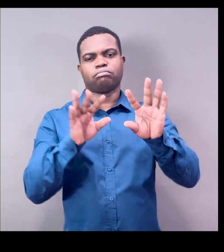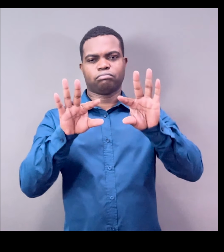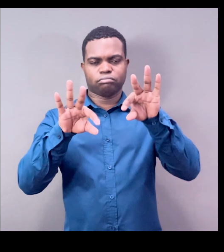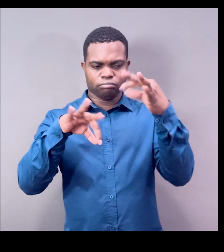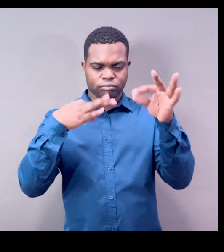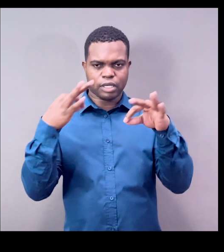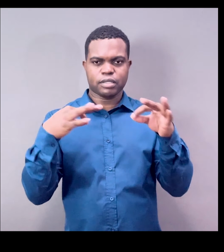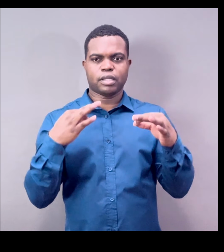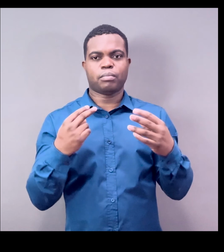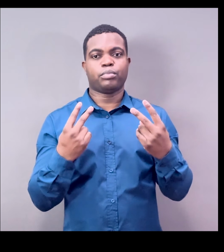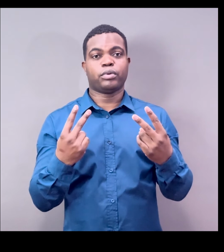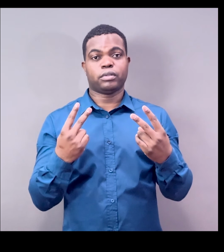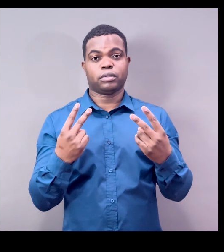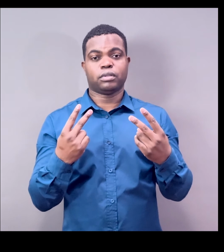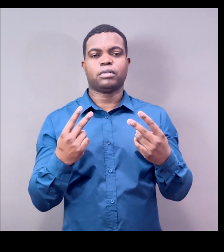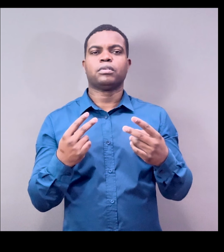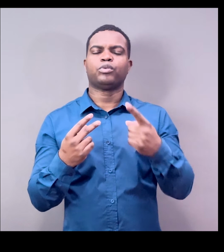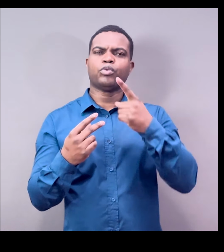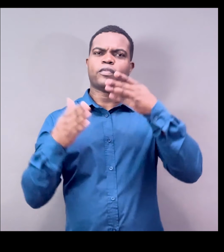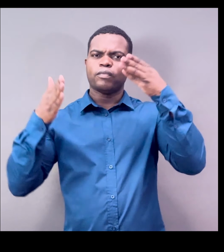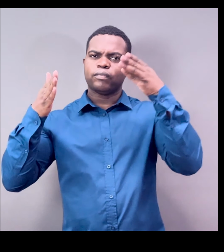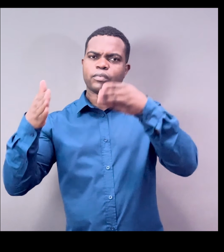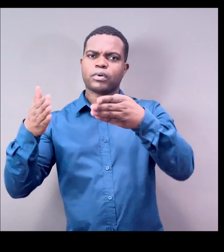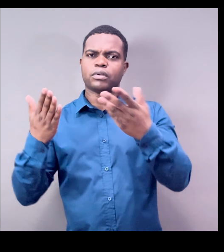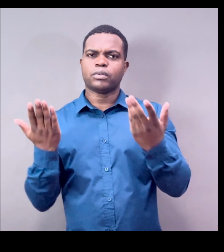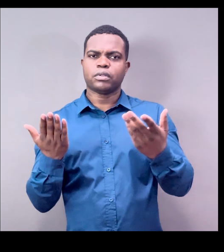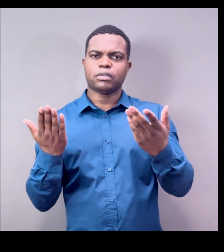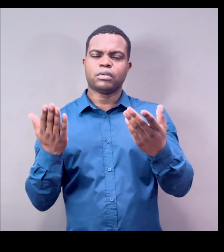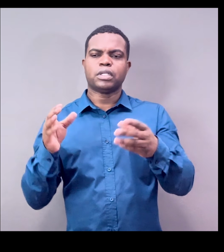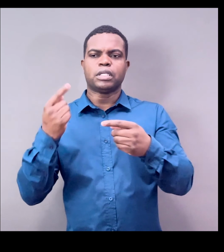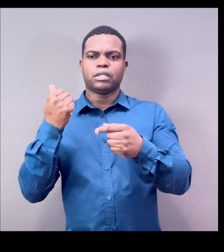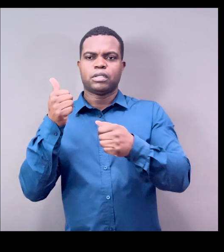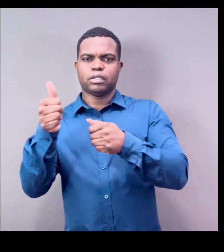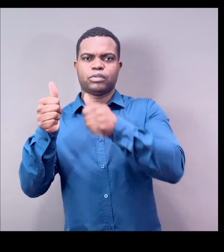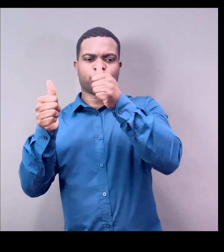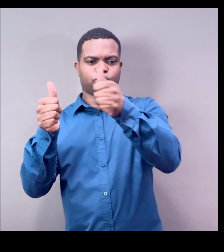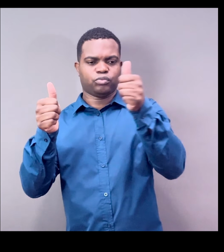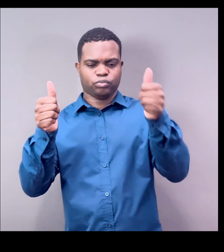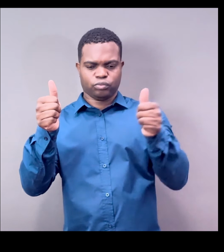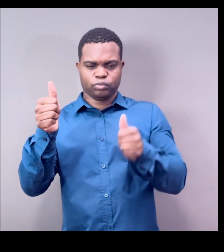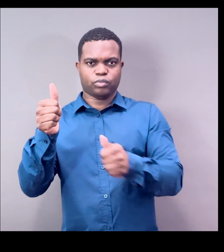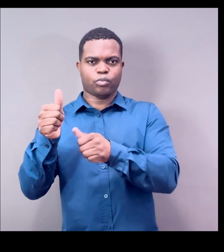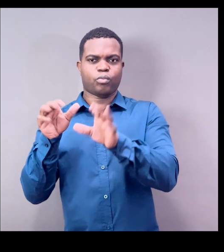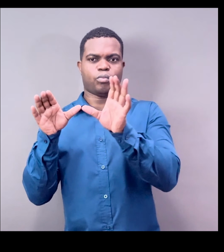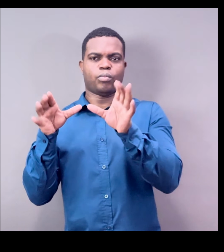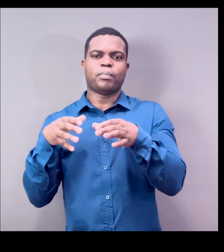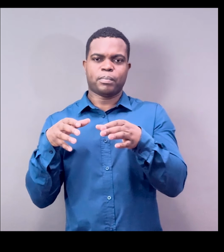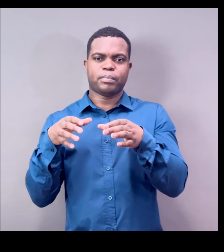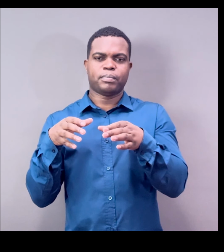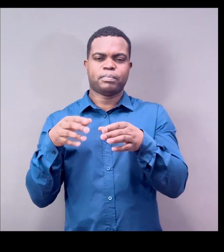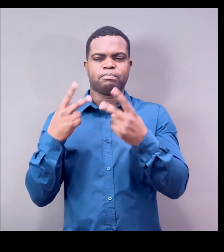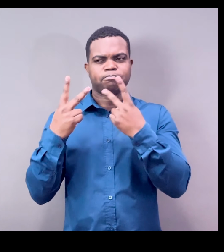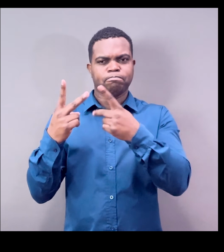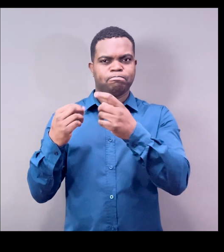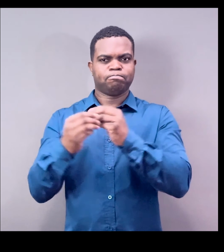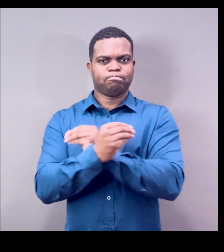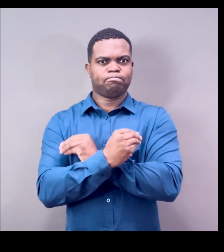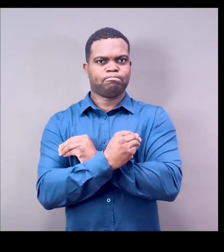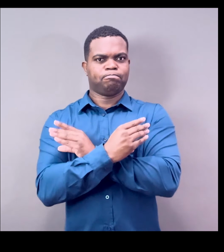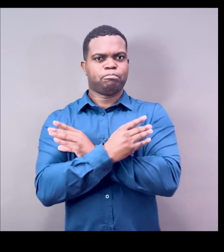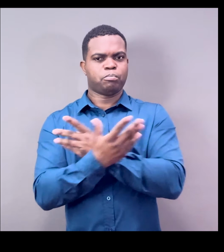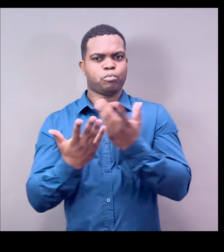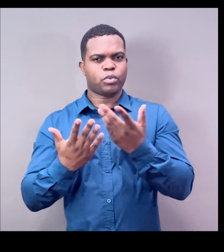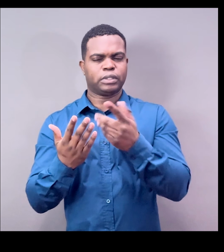look at each of these stakeholder group and evaluate their strengths, their weaknesses, their